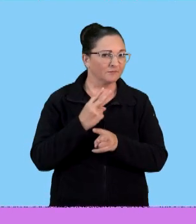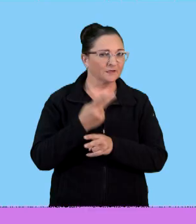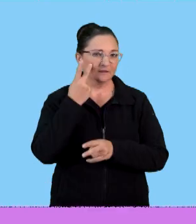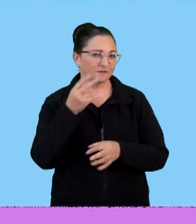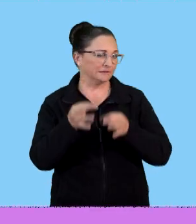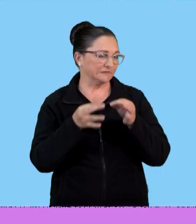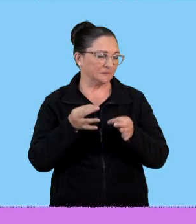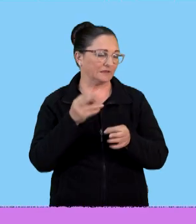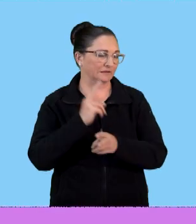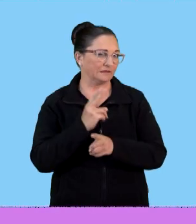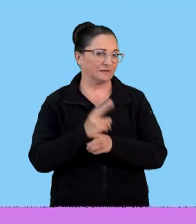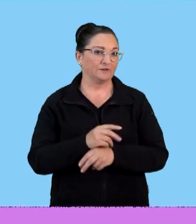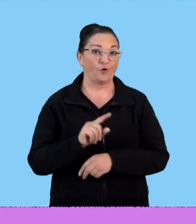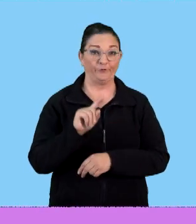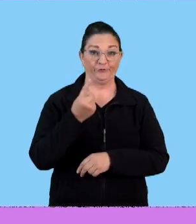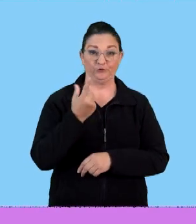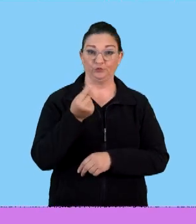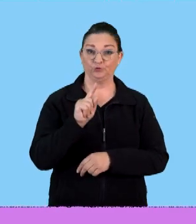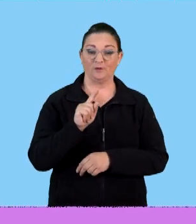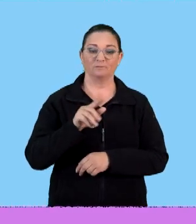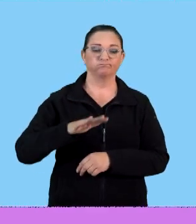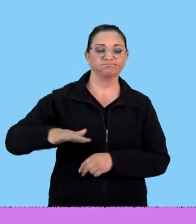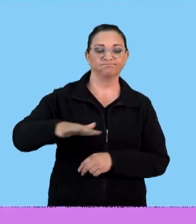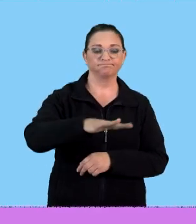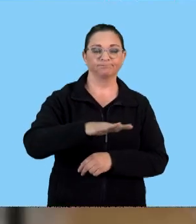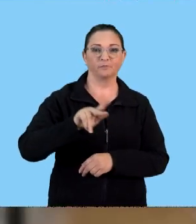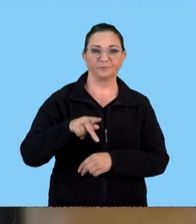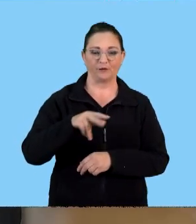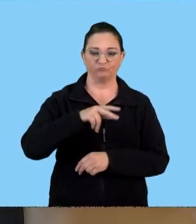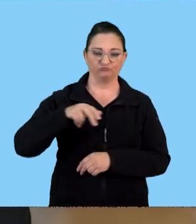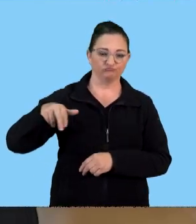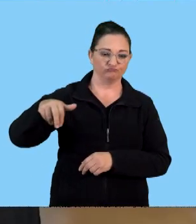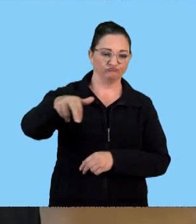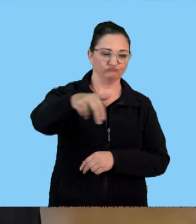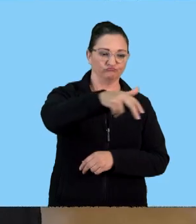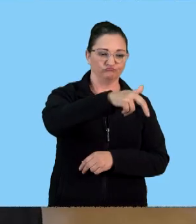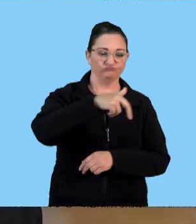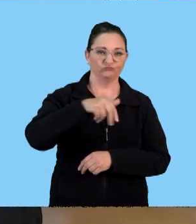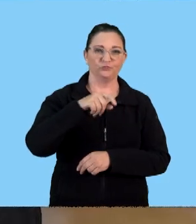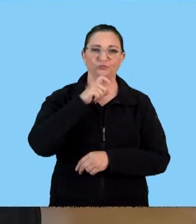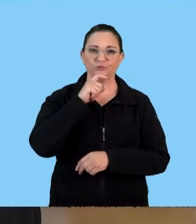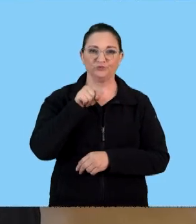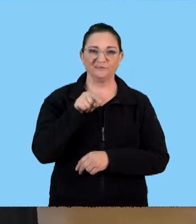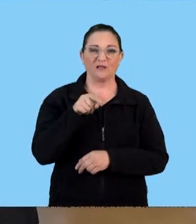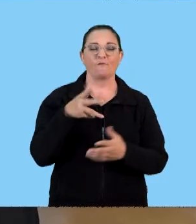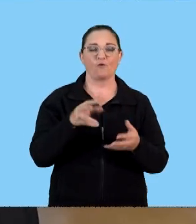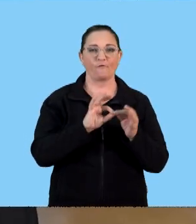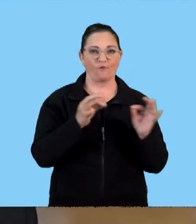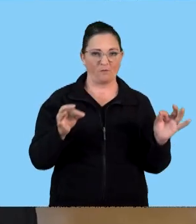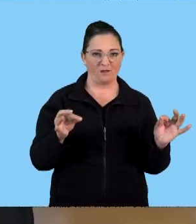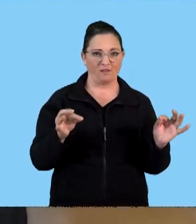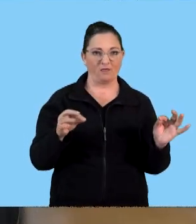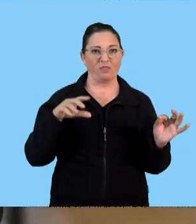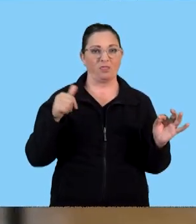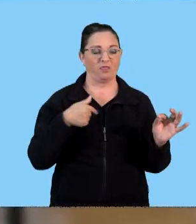again. I first calculated the perimeter of the backyard by substituting into the formula, right? I ended